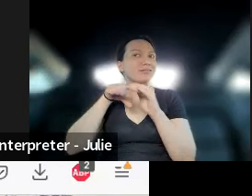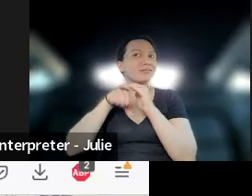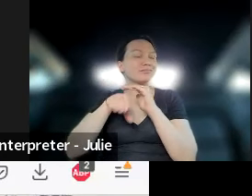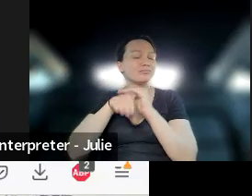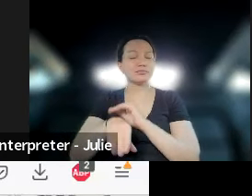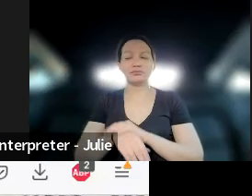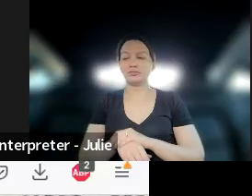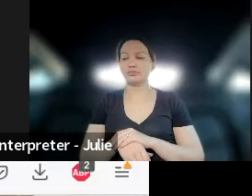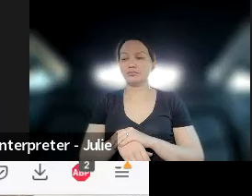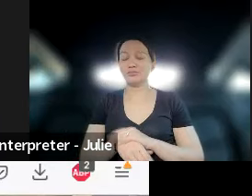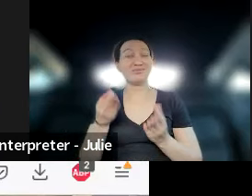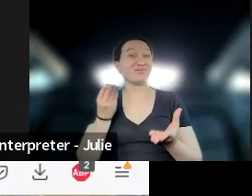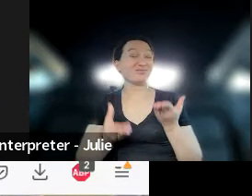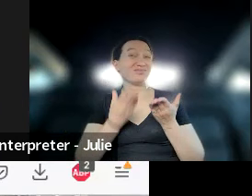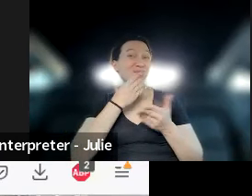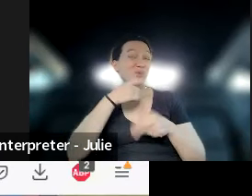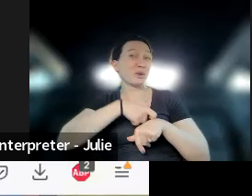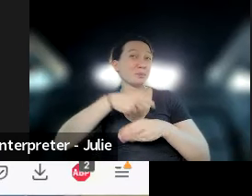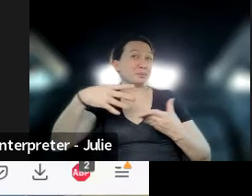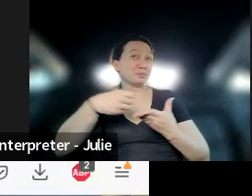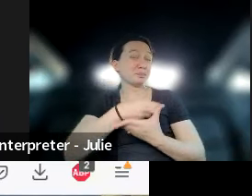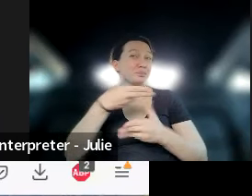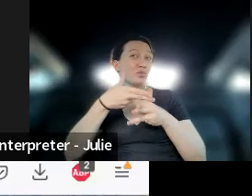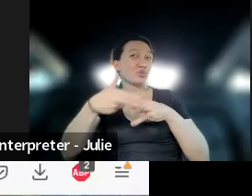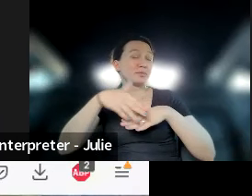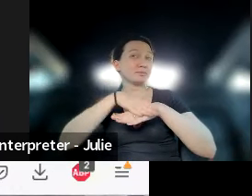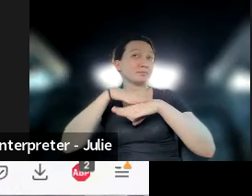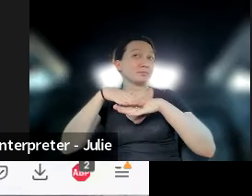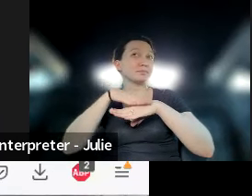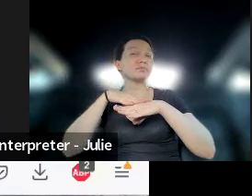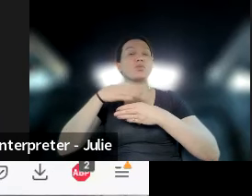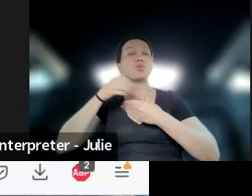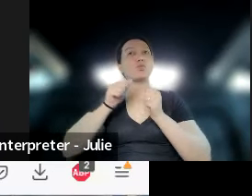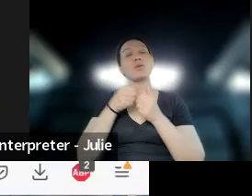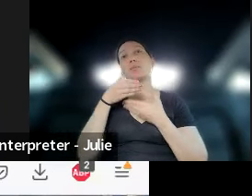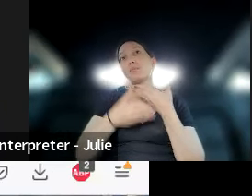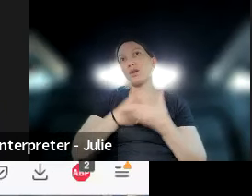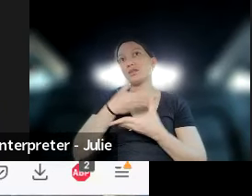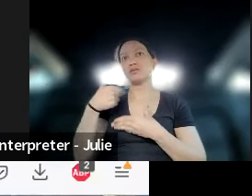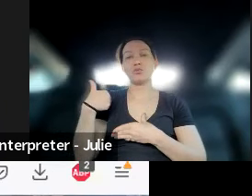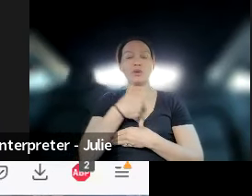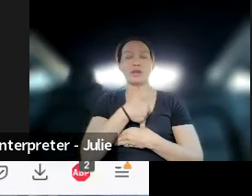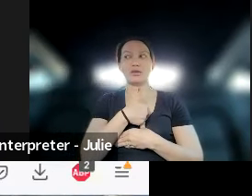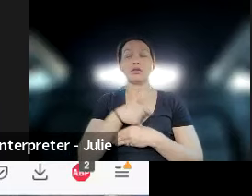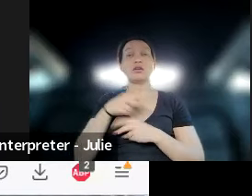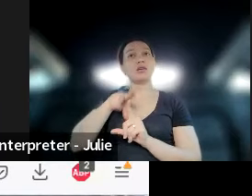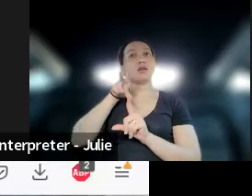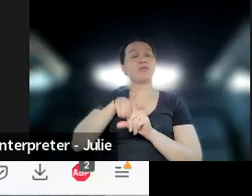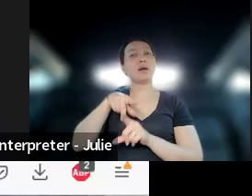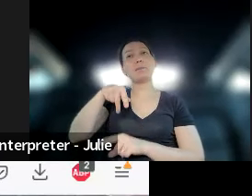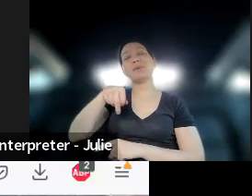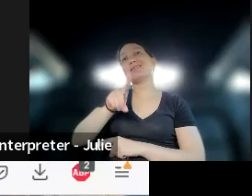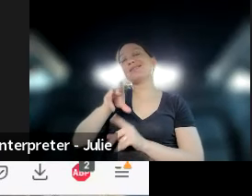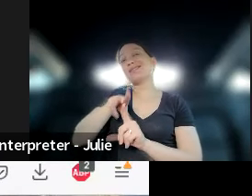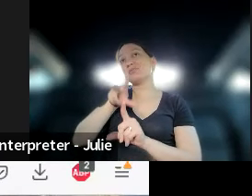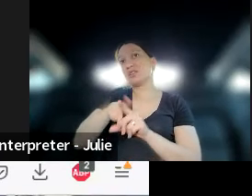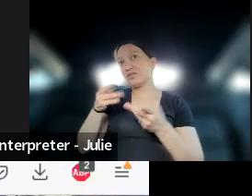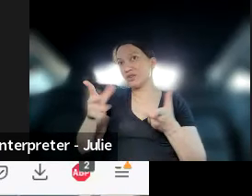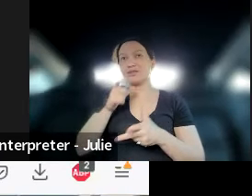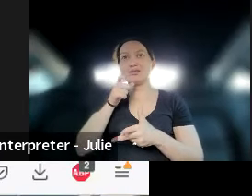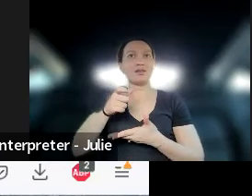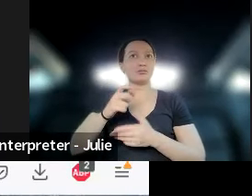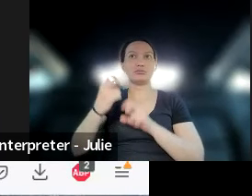And maybe this is a good time to briefly touch on where we are in terms of process. So we've filed our PUD application. We have not been set